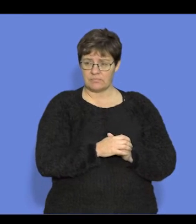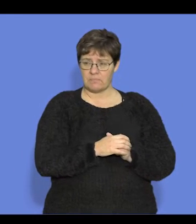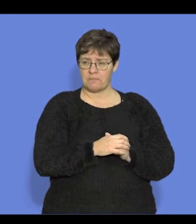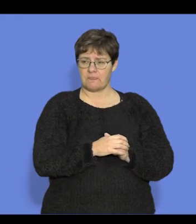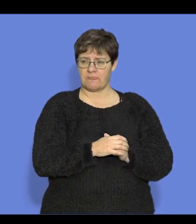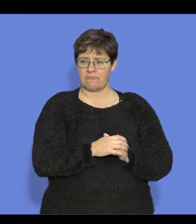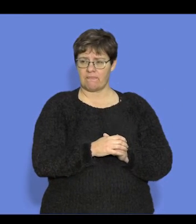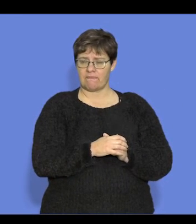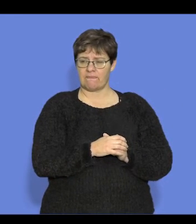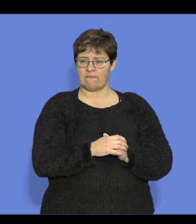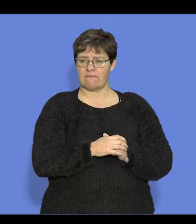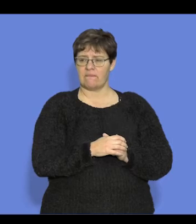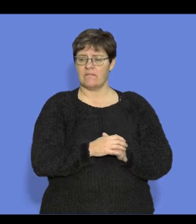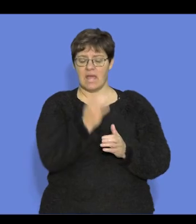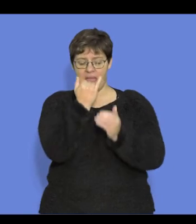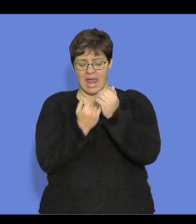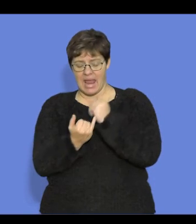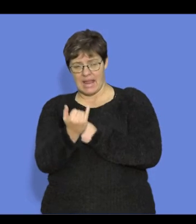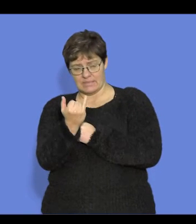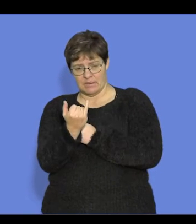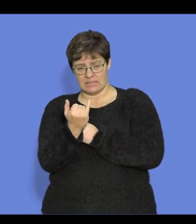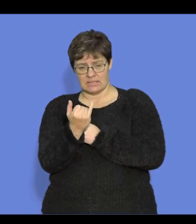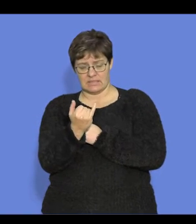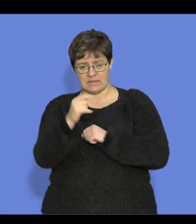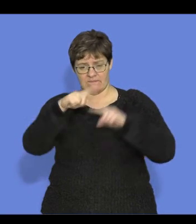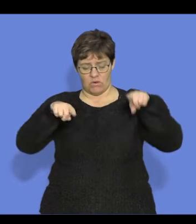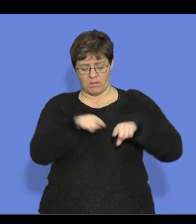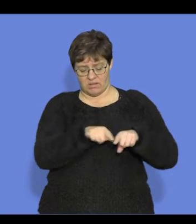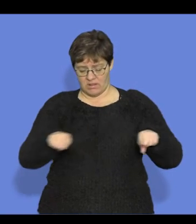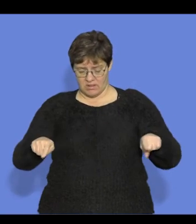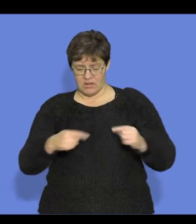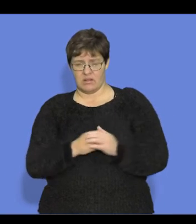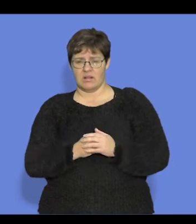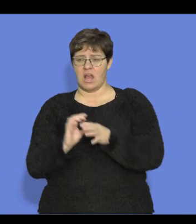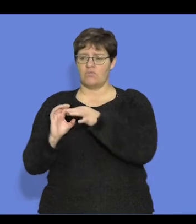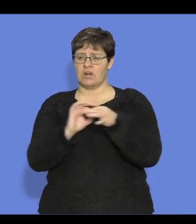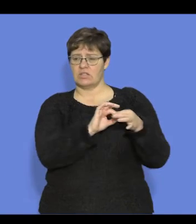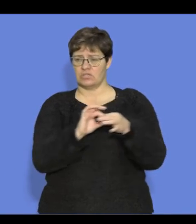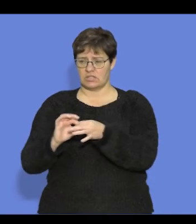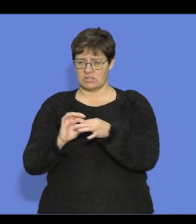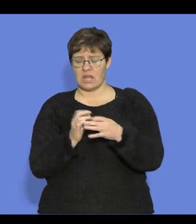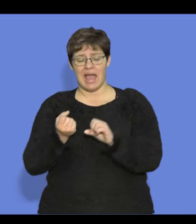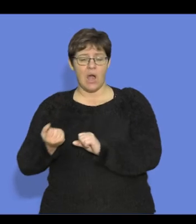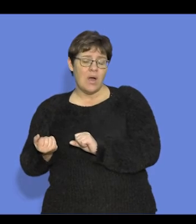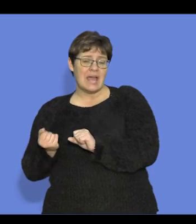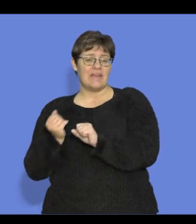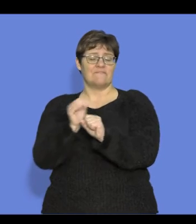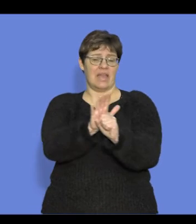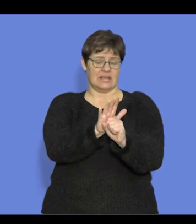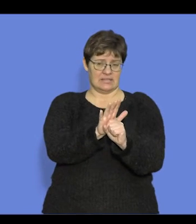They then refer to the independent variable and relationship word, how it's going to